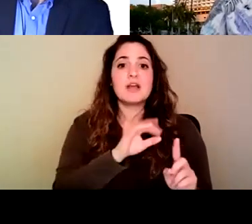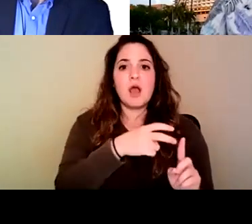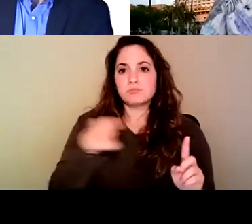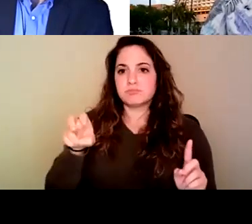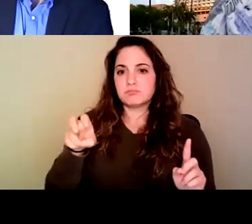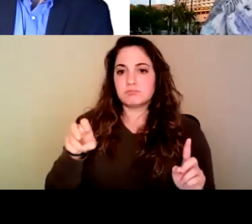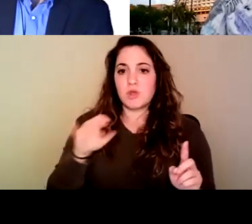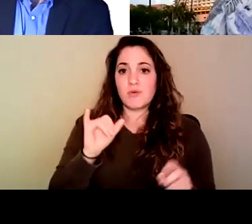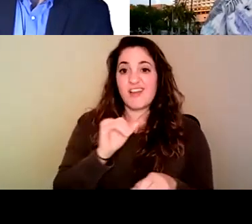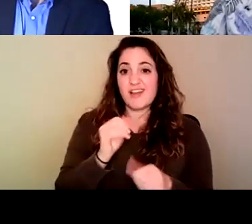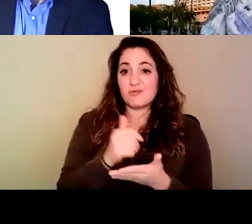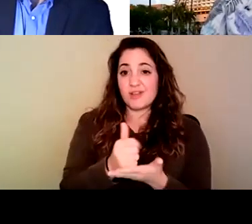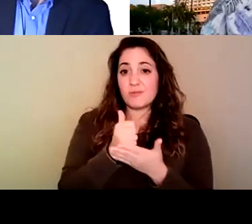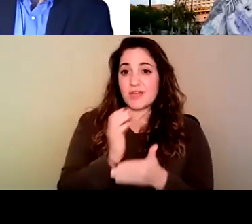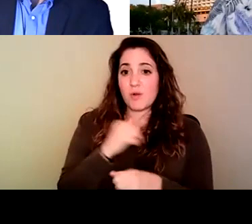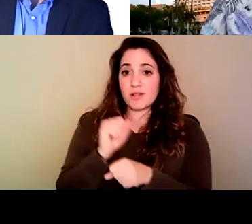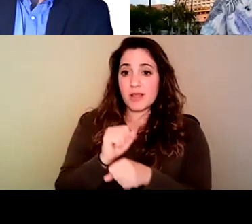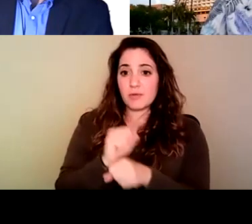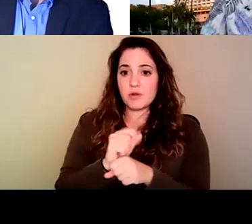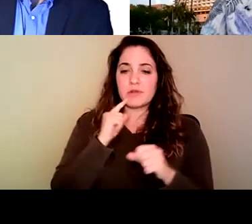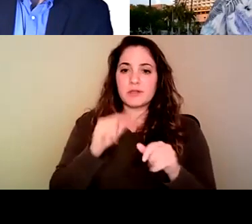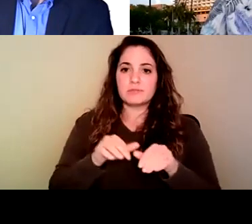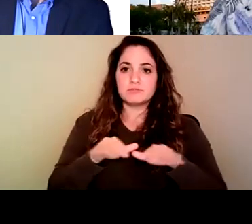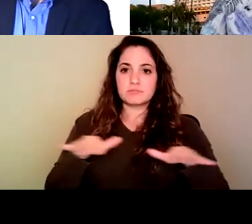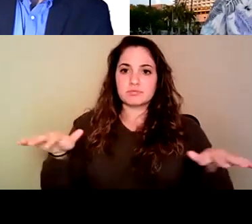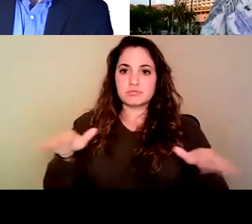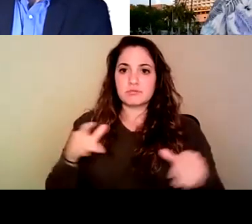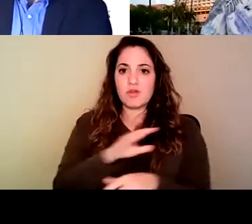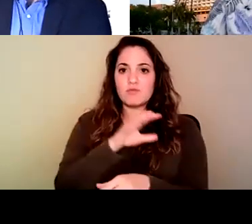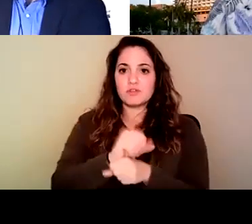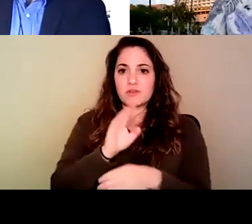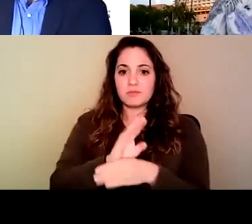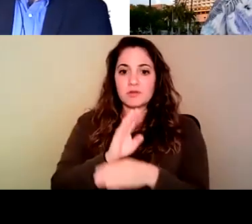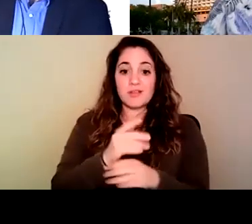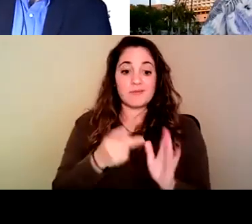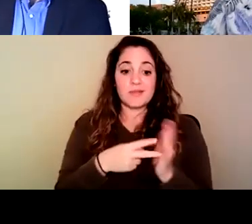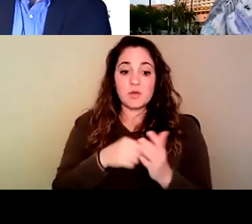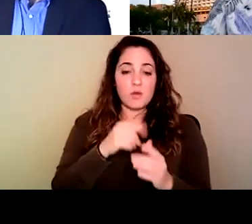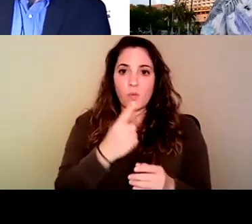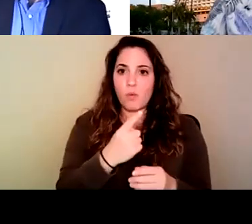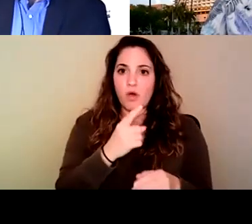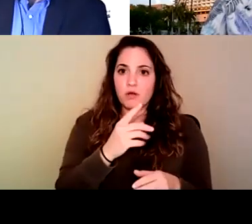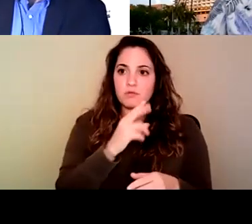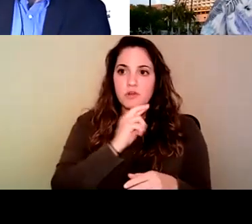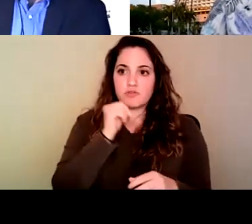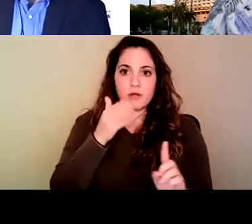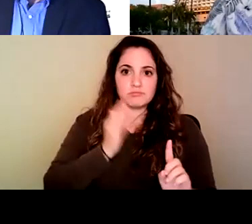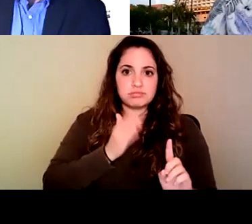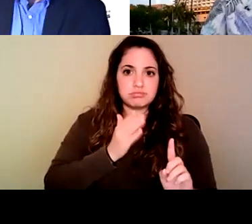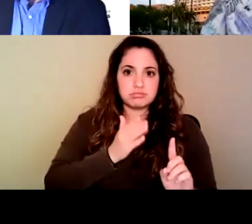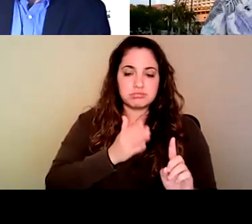helps our labor and helps spread out that reservation business. So not one restaurant is getting, you know, all the business of